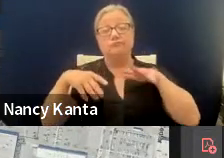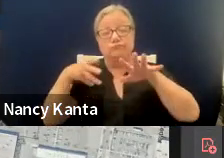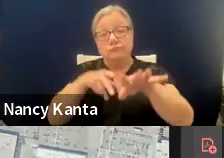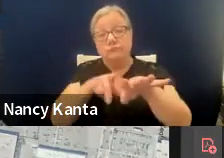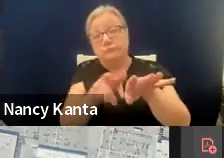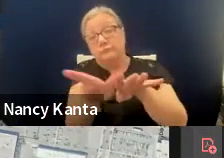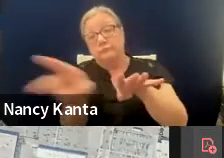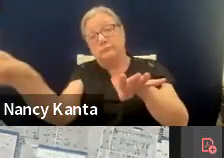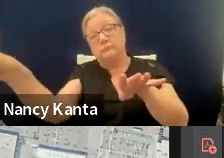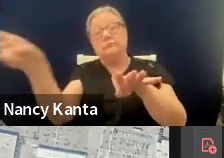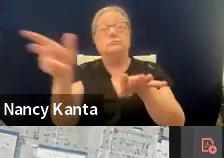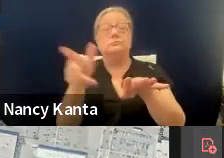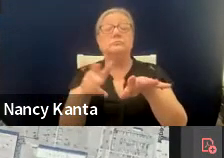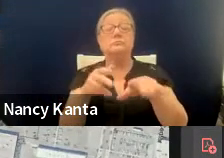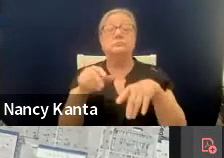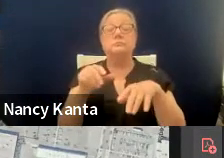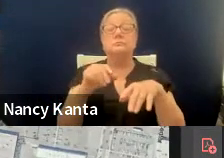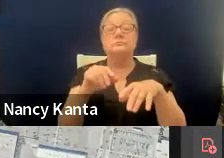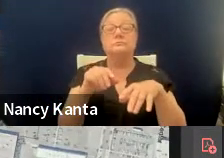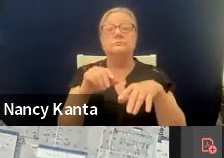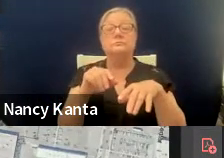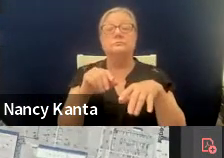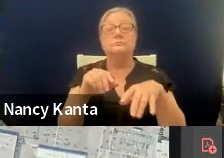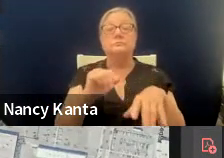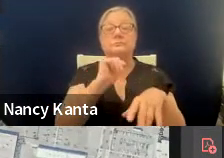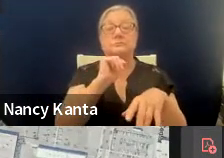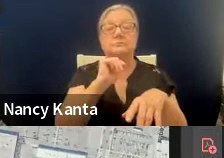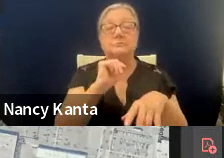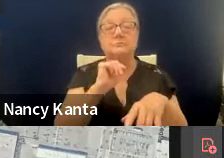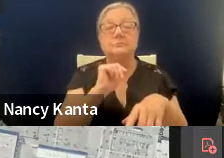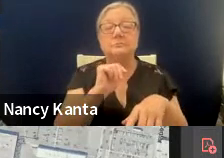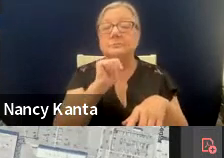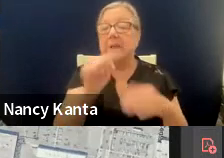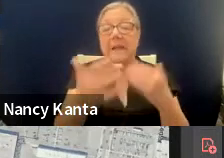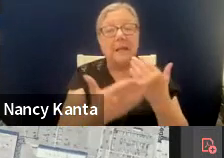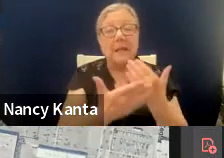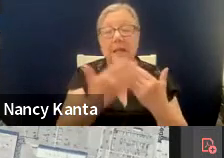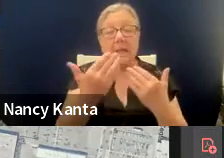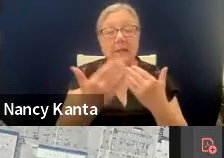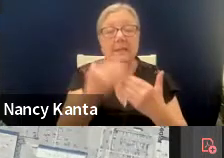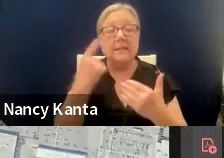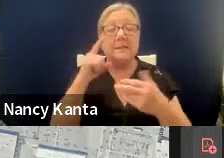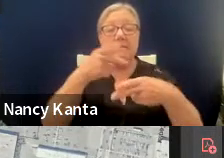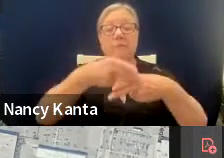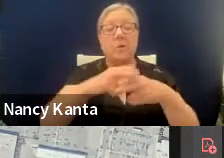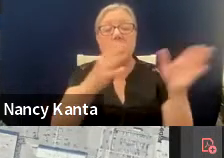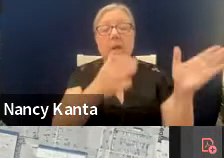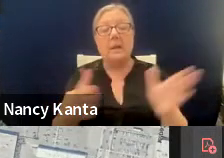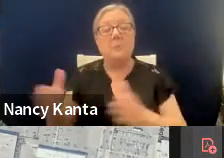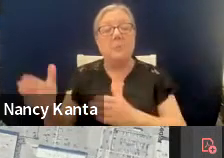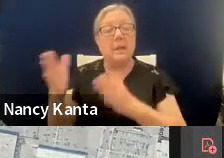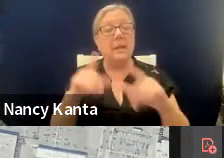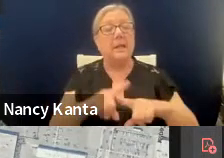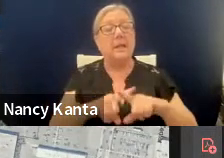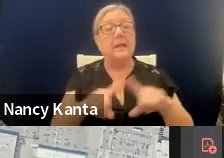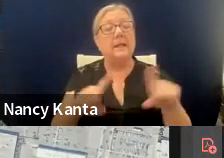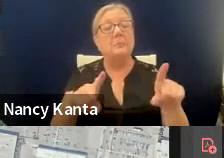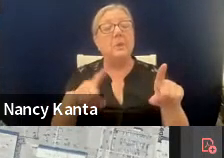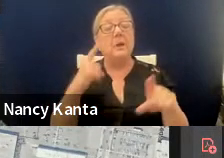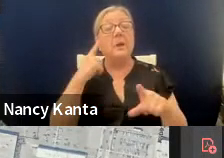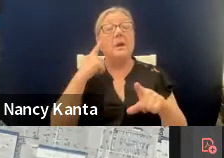it's certainly not modern. It's also not as easy for wayfinding. But if you want, in the future here with the partial